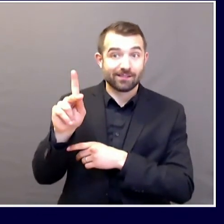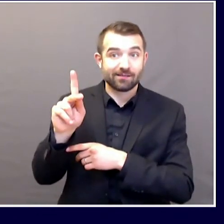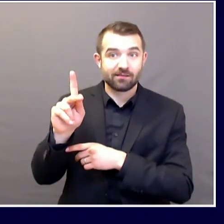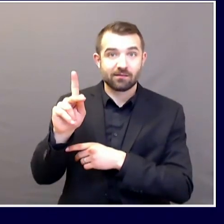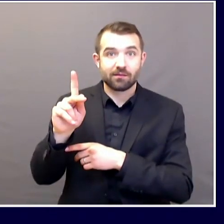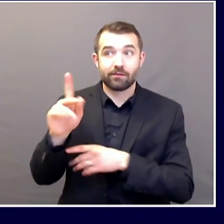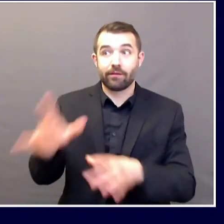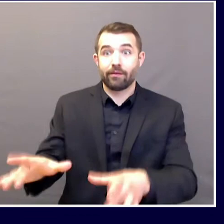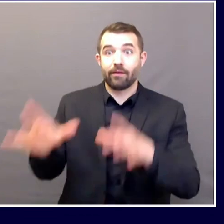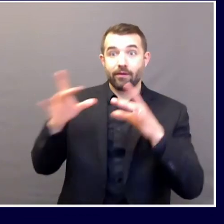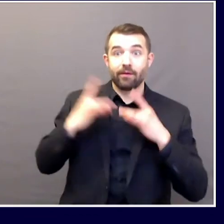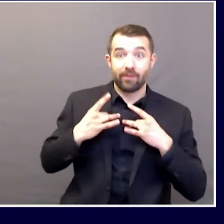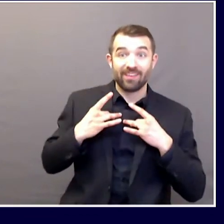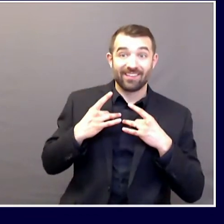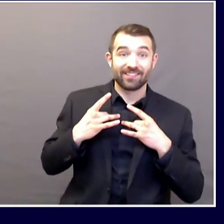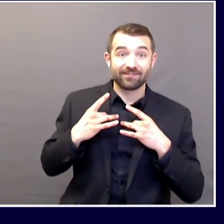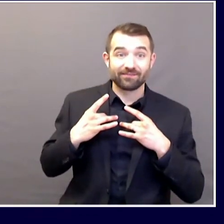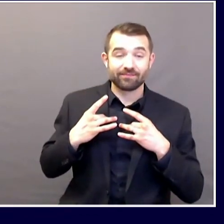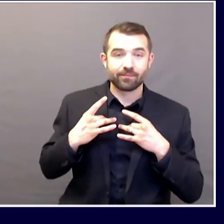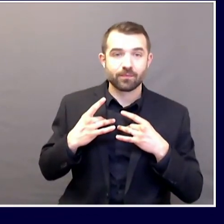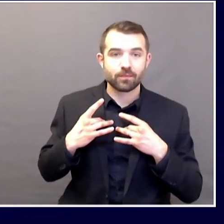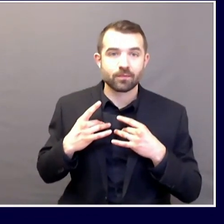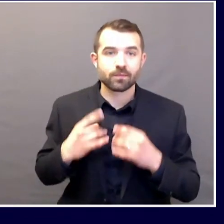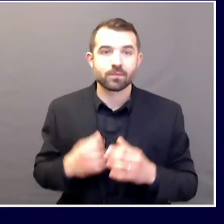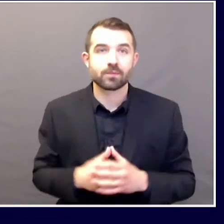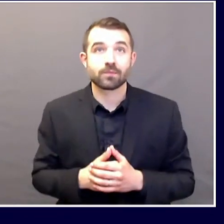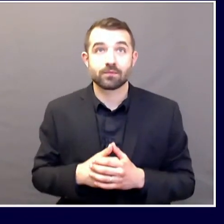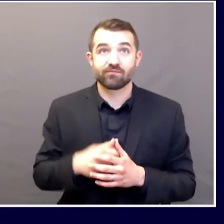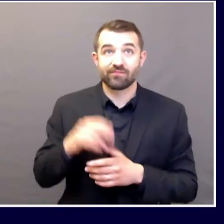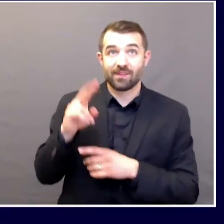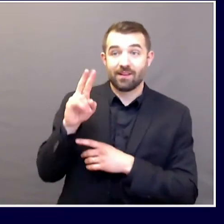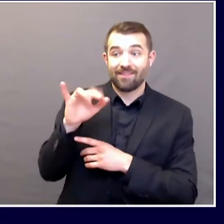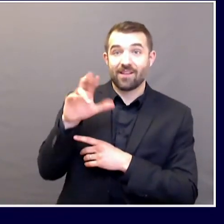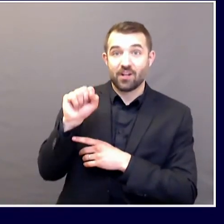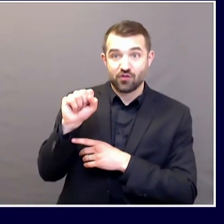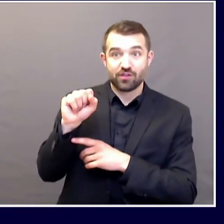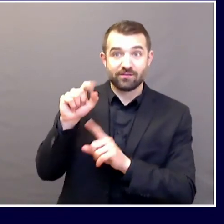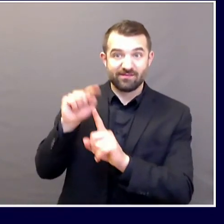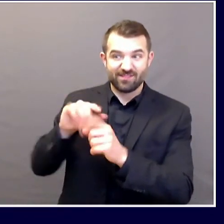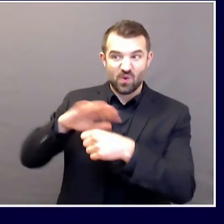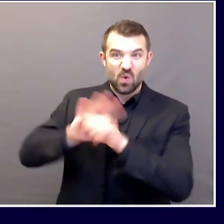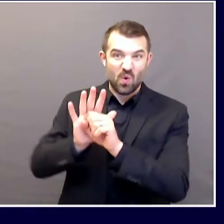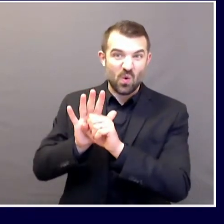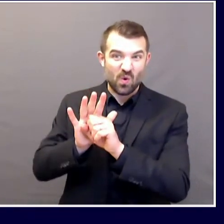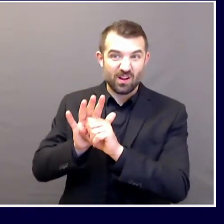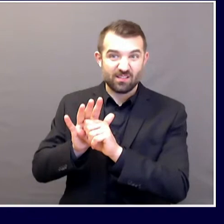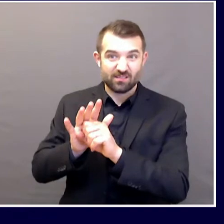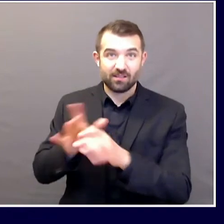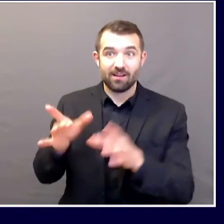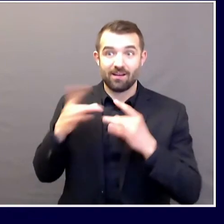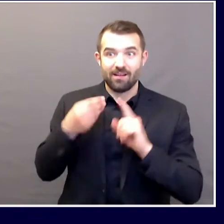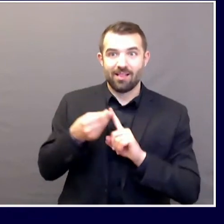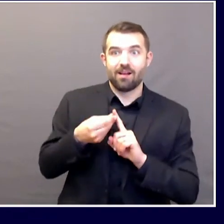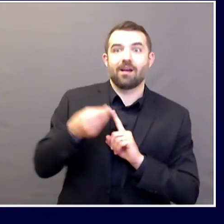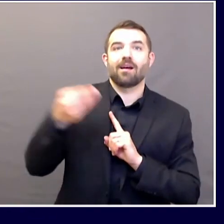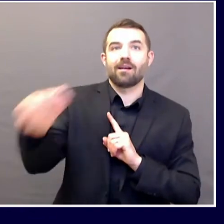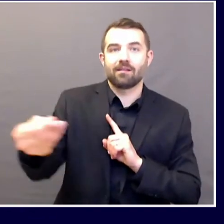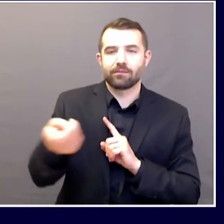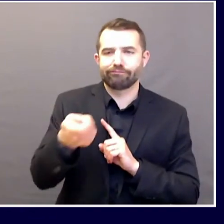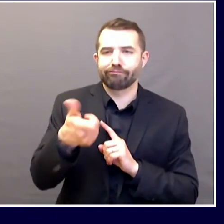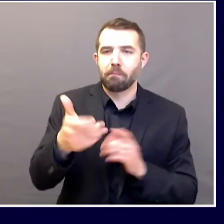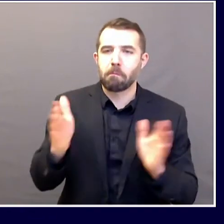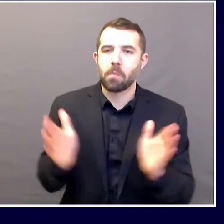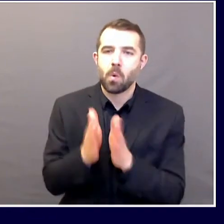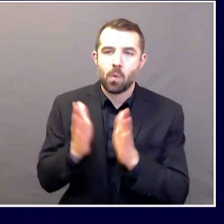acquiring the virus that causes COVID and then transmitting it to somebody else is very low if you've been fully